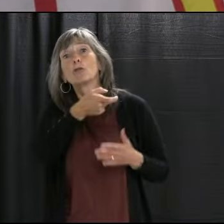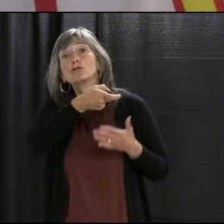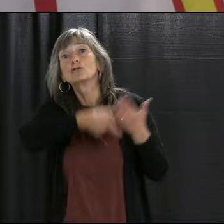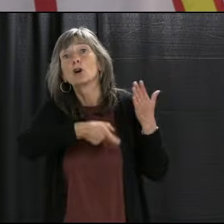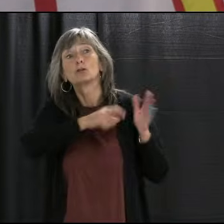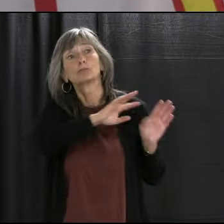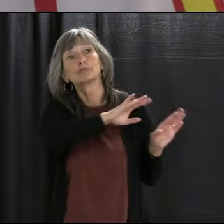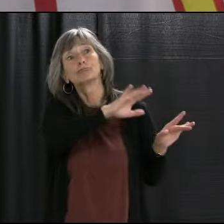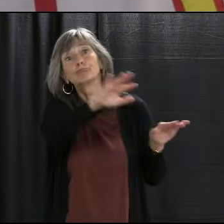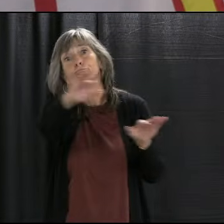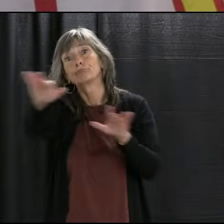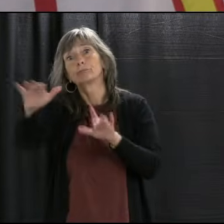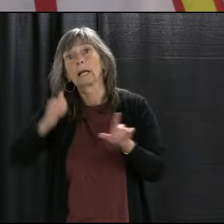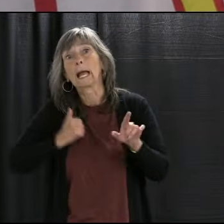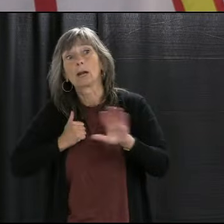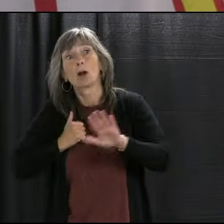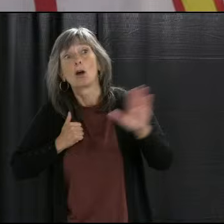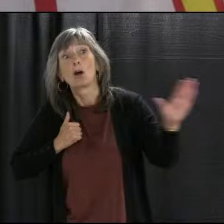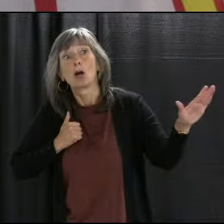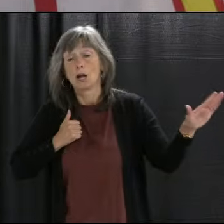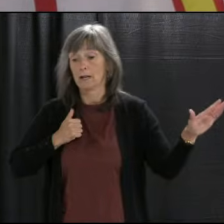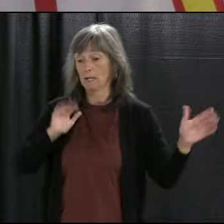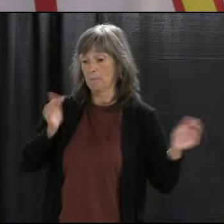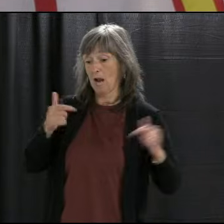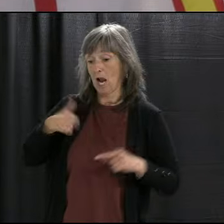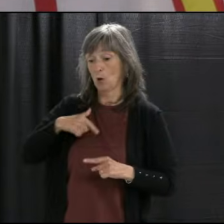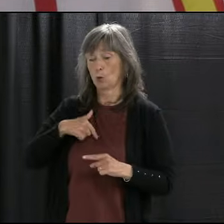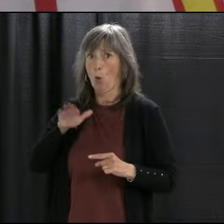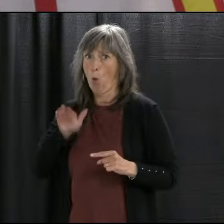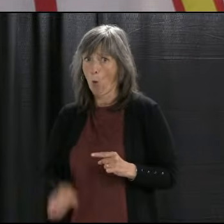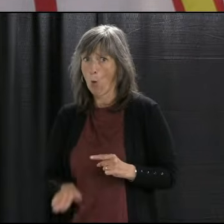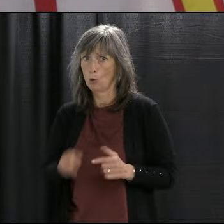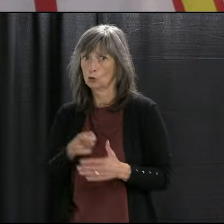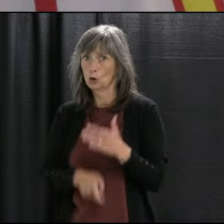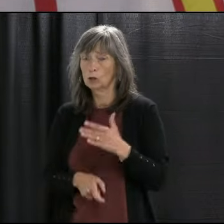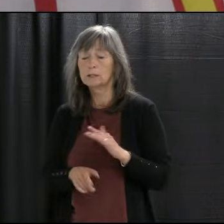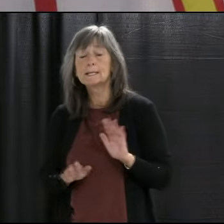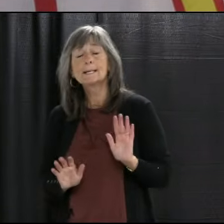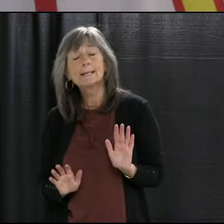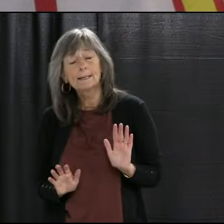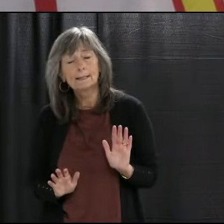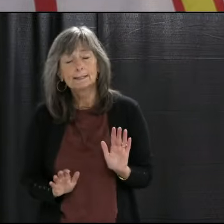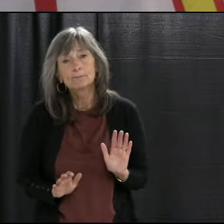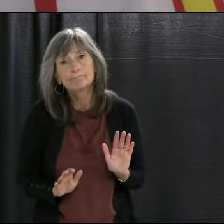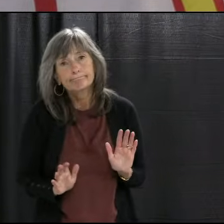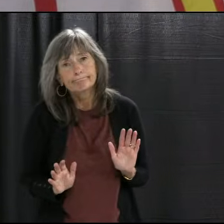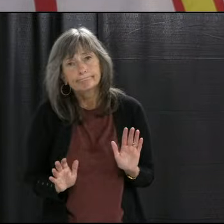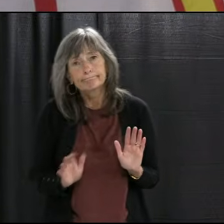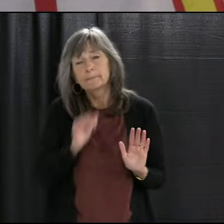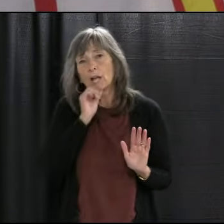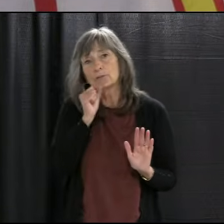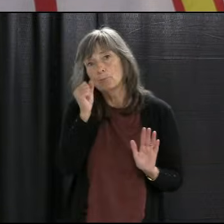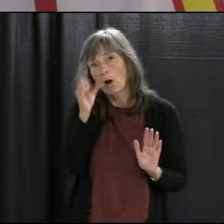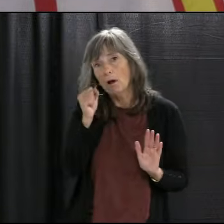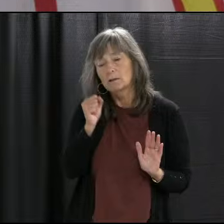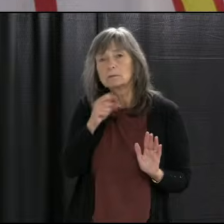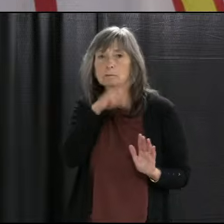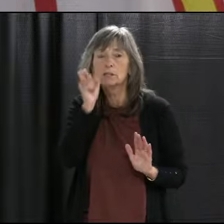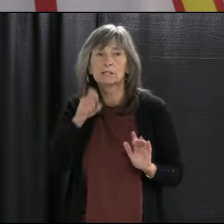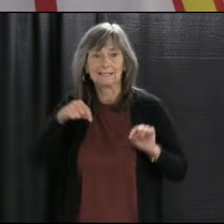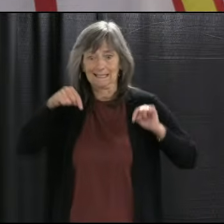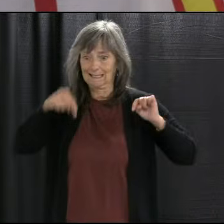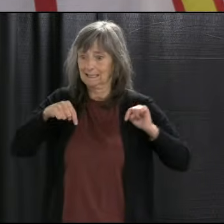country. We certainly looked at where ours were, and they were incredibly low. And that's not surprising given the fact that, wildfire season like